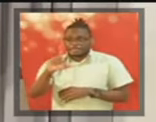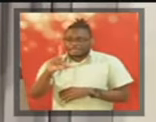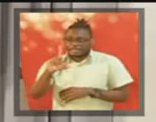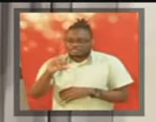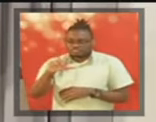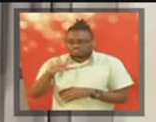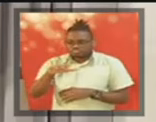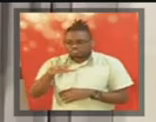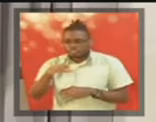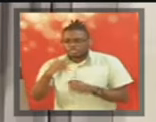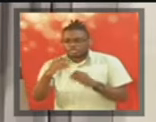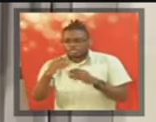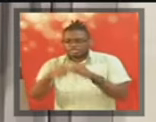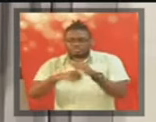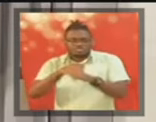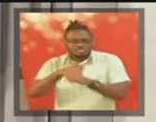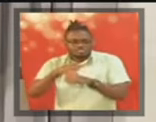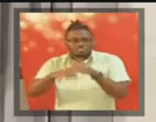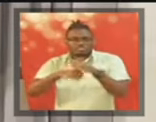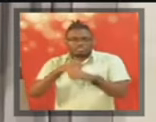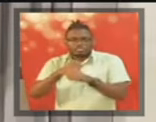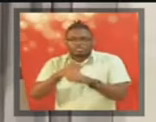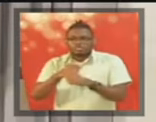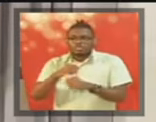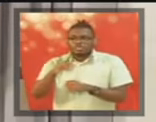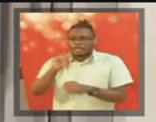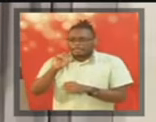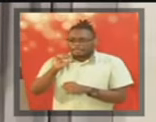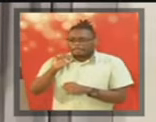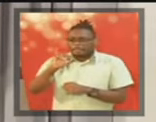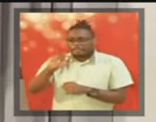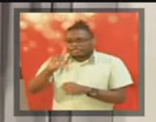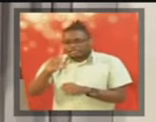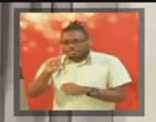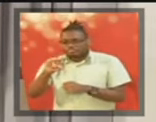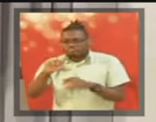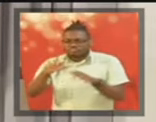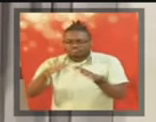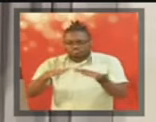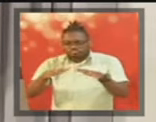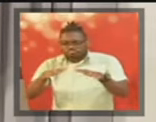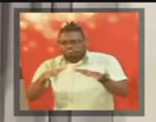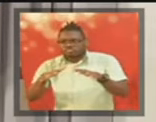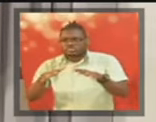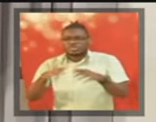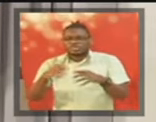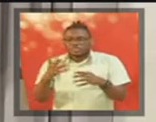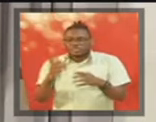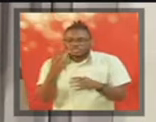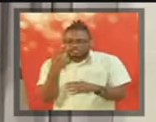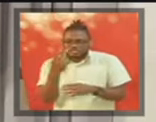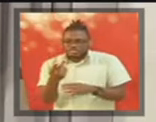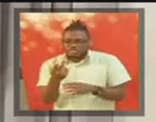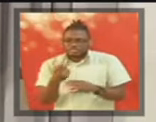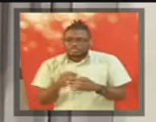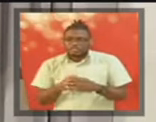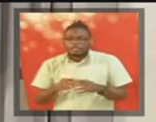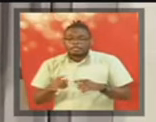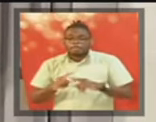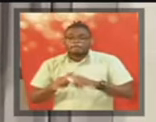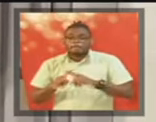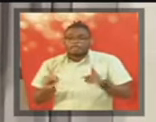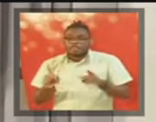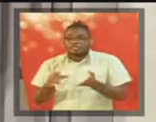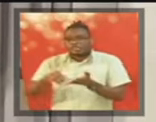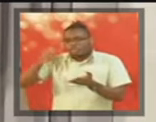So again, we have to wait and see how it pans out in the term of time. But basically, we are learning as we